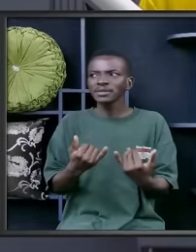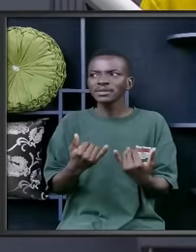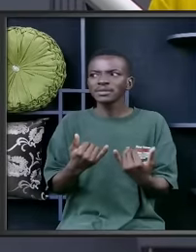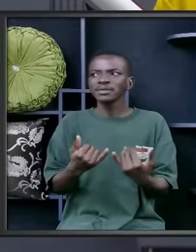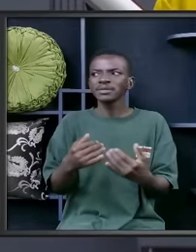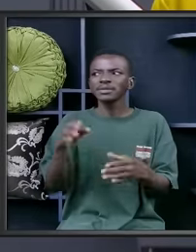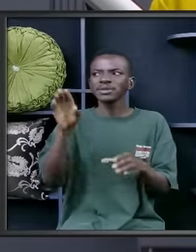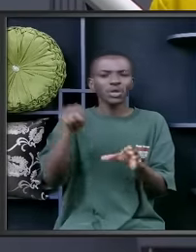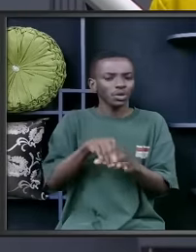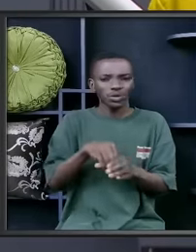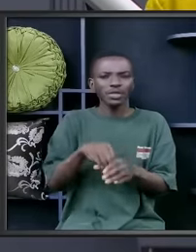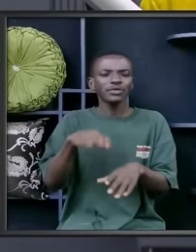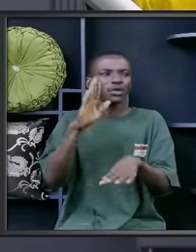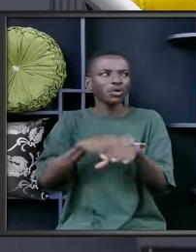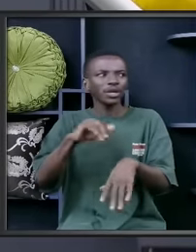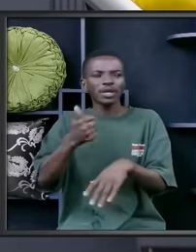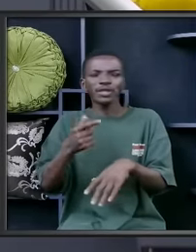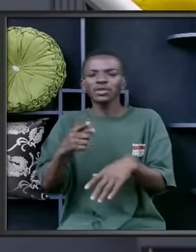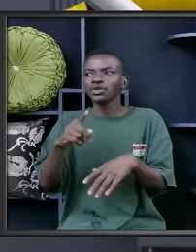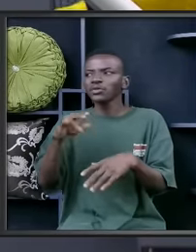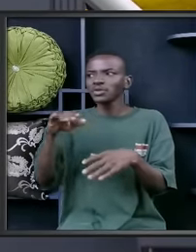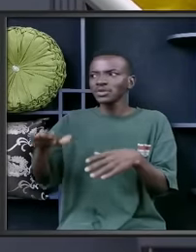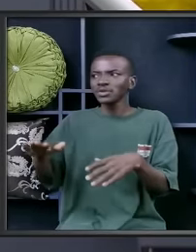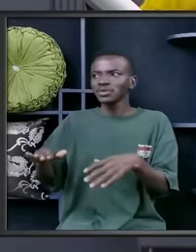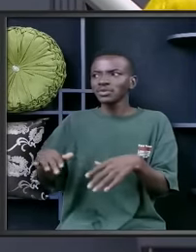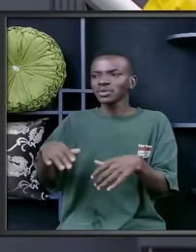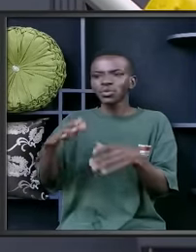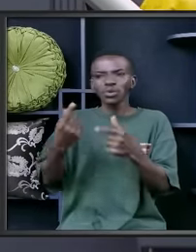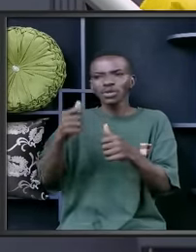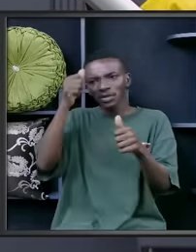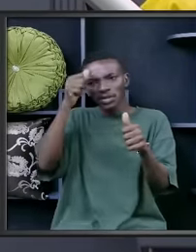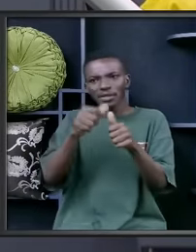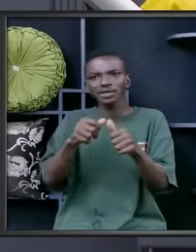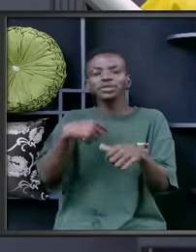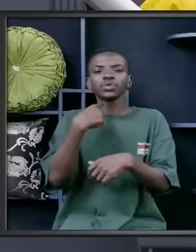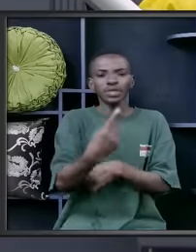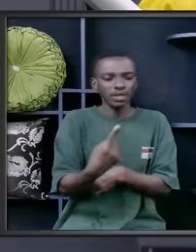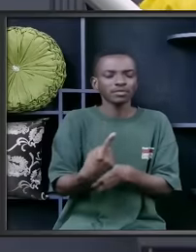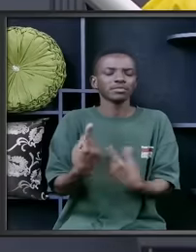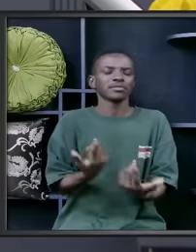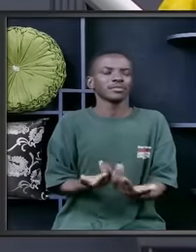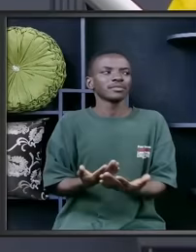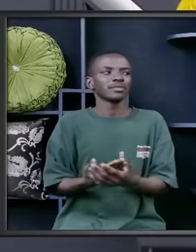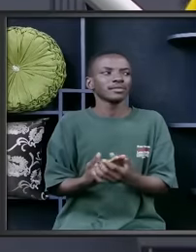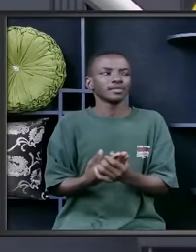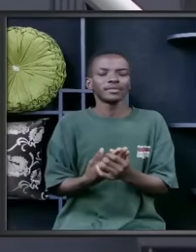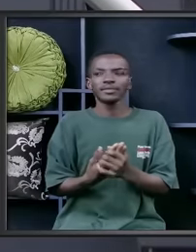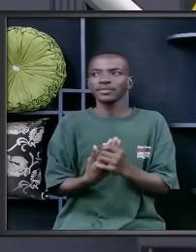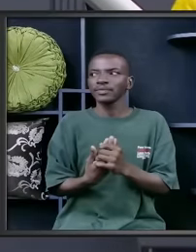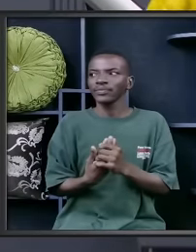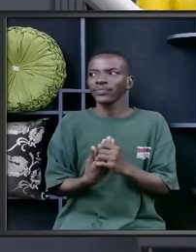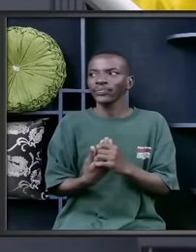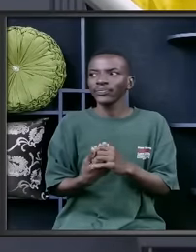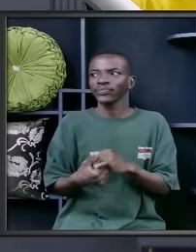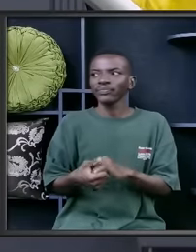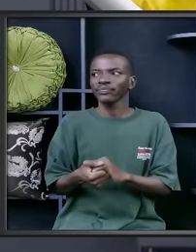including this one too, if you call any of them, you, the one where I know remember, then go tell, then go bring them out,